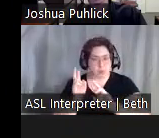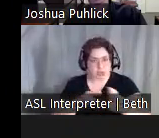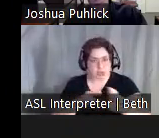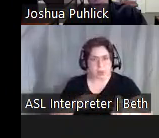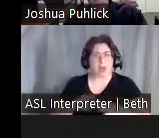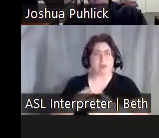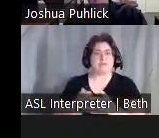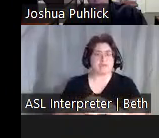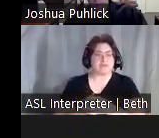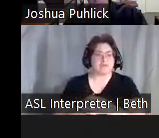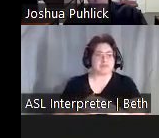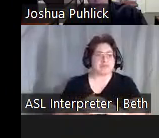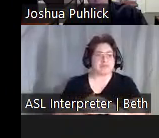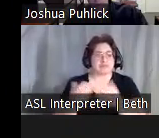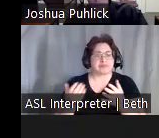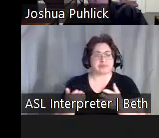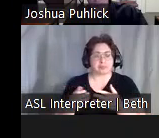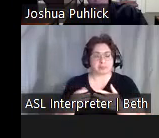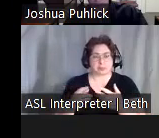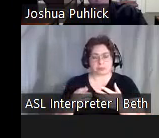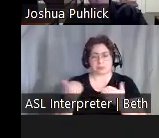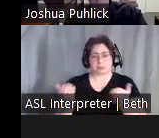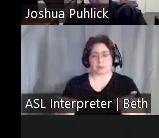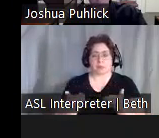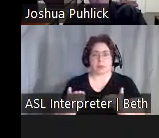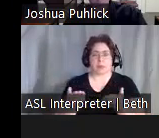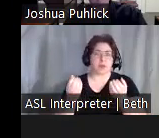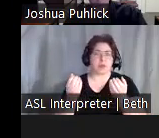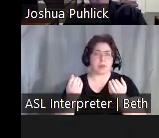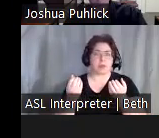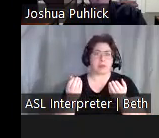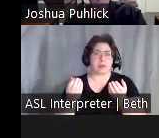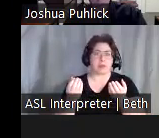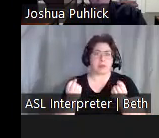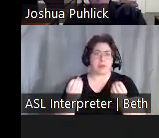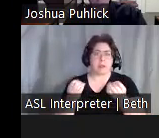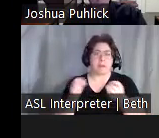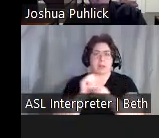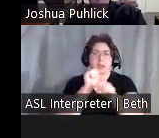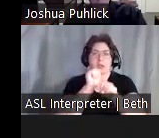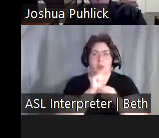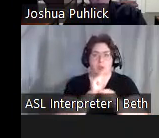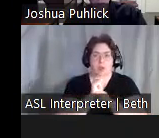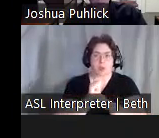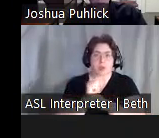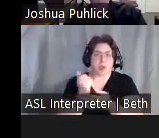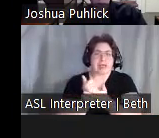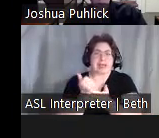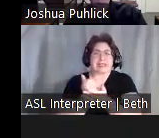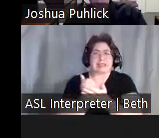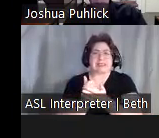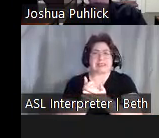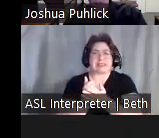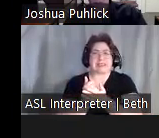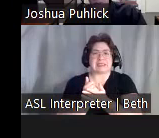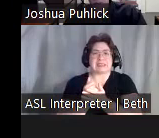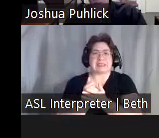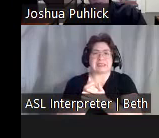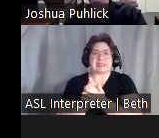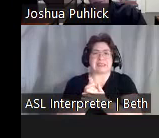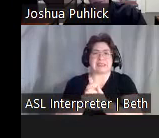treatment, here's where you hear a lot of work with assisted migration. So planting